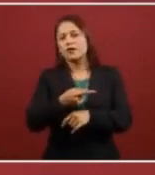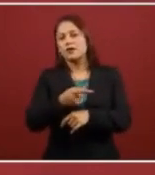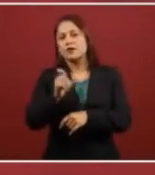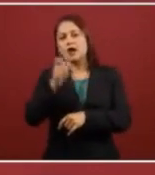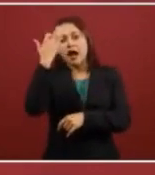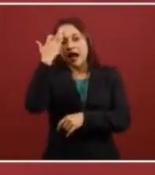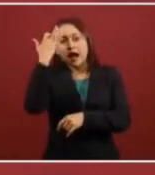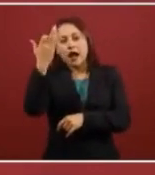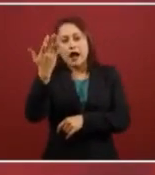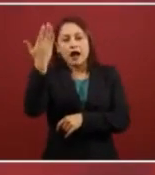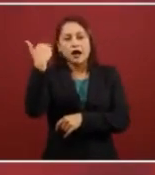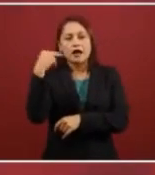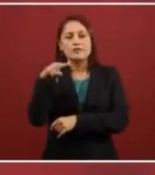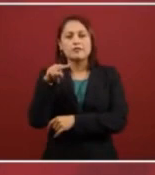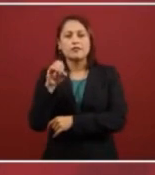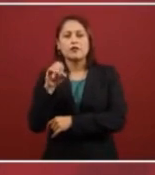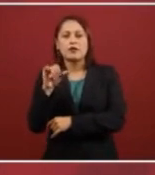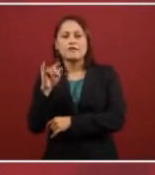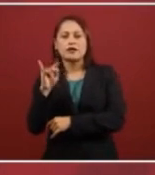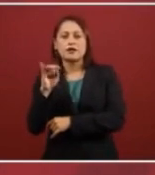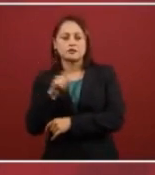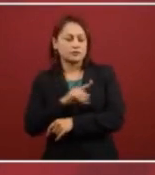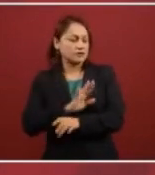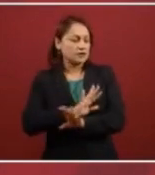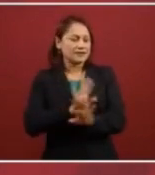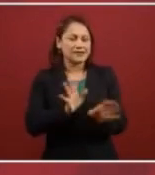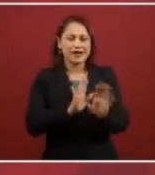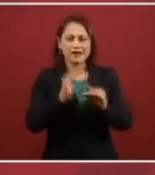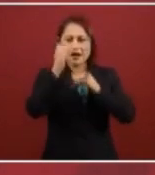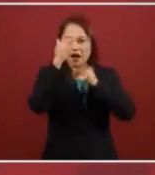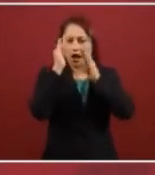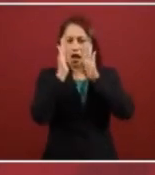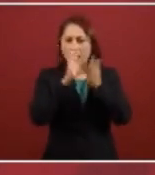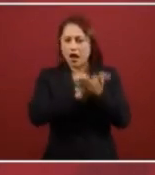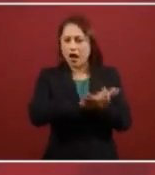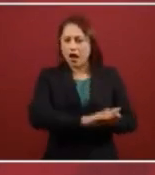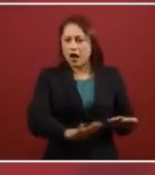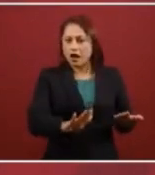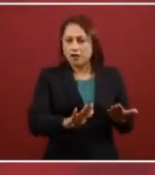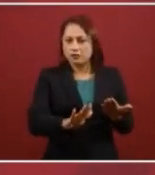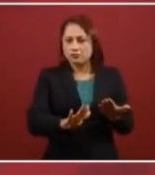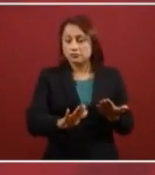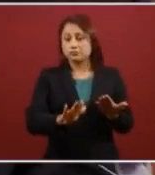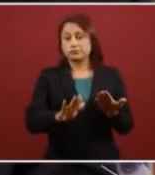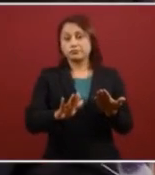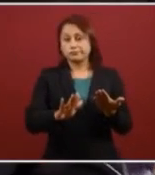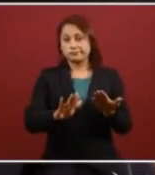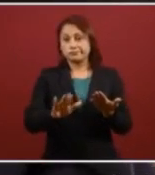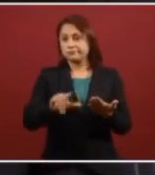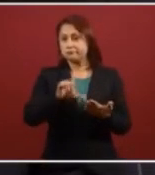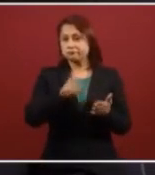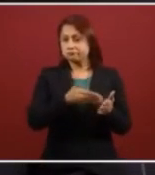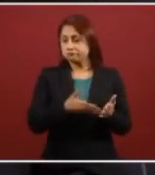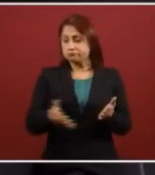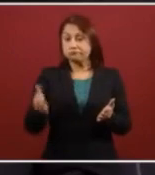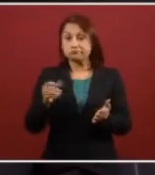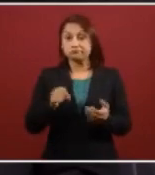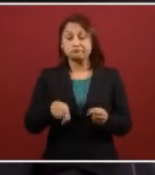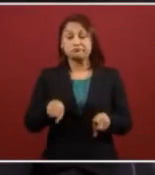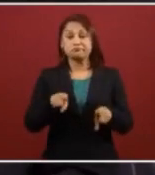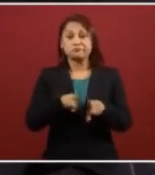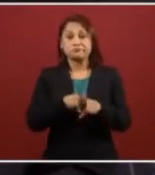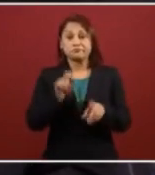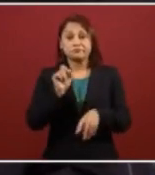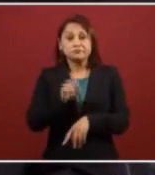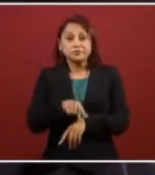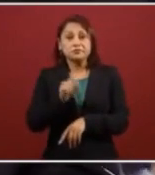that the Conservative Party was had disappeared. Pues, no fue así. It was not that way. Se pensó de que ya they thought that